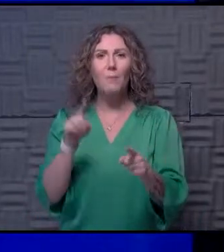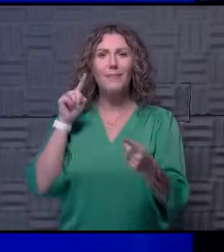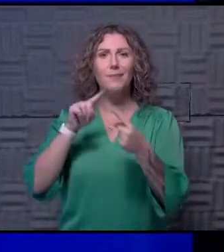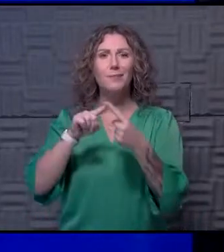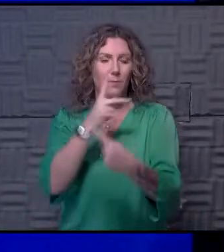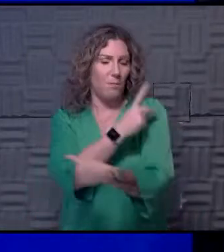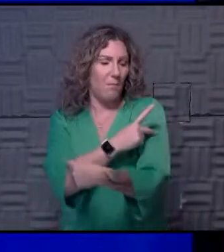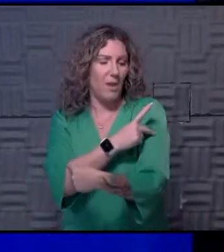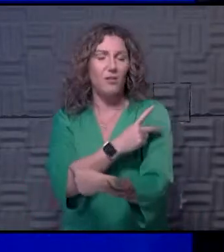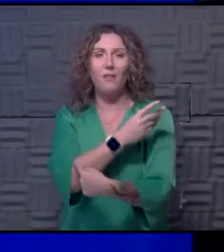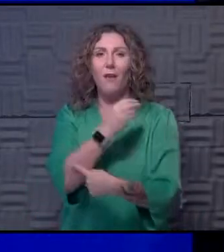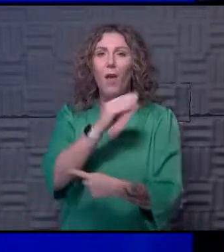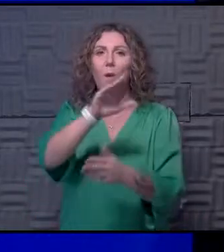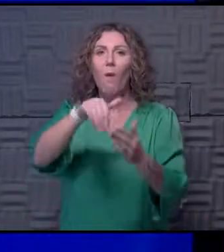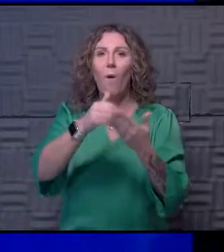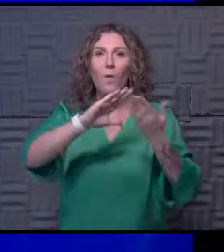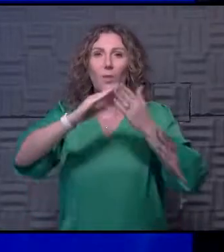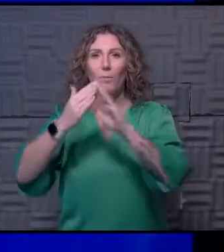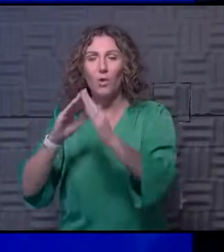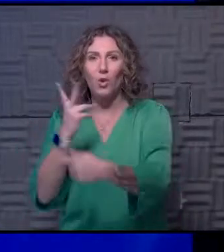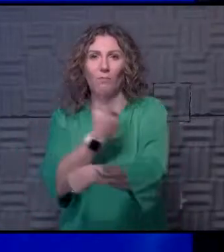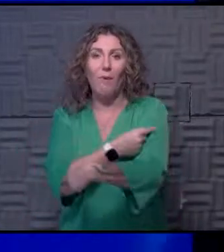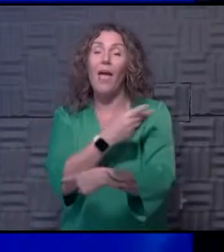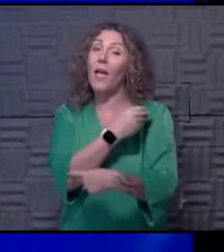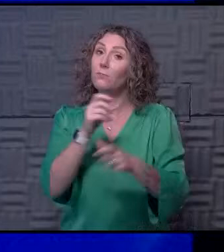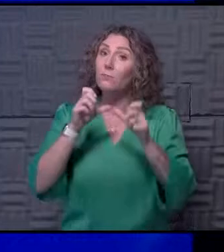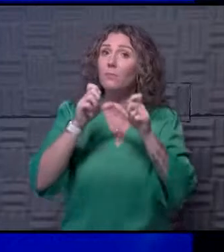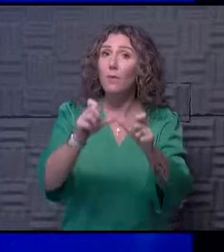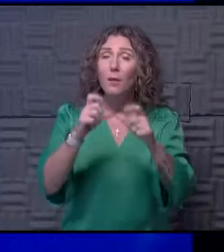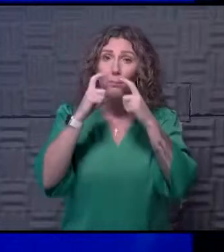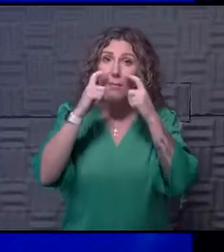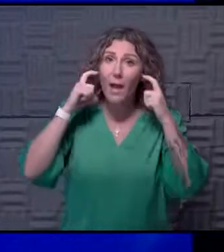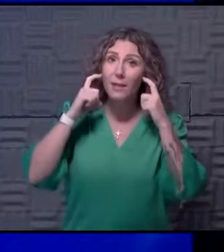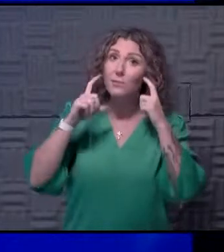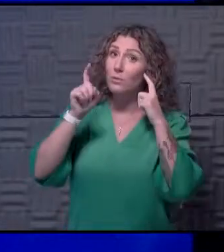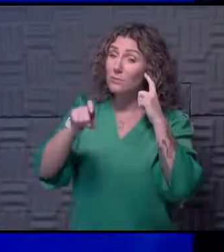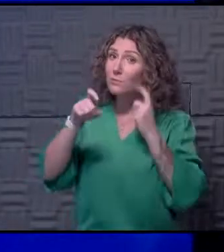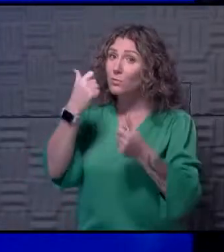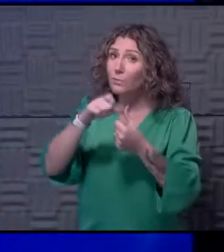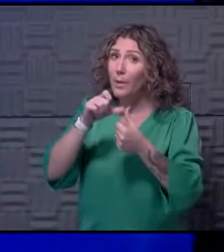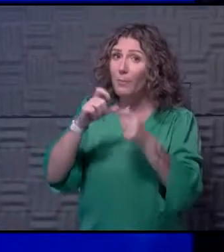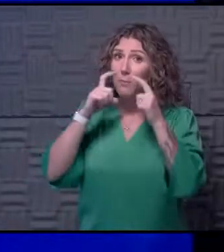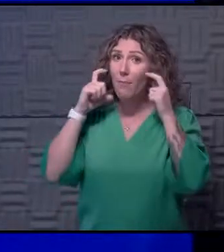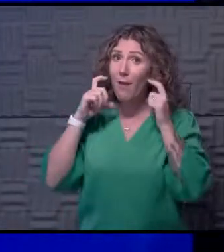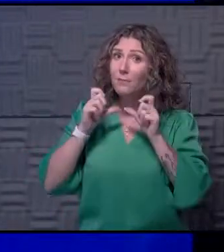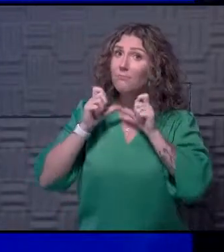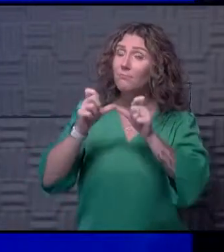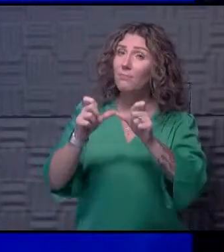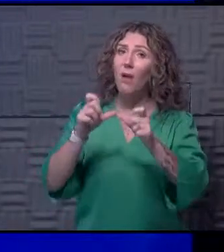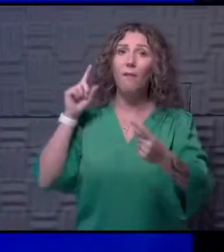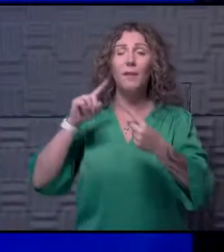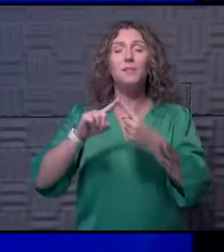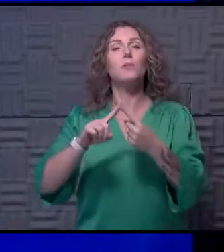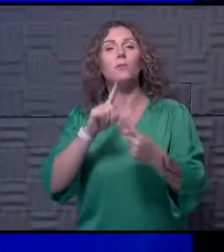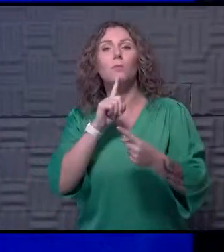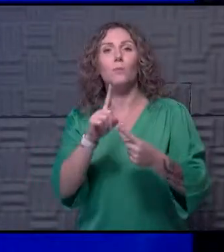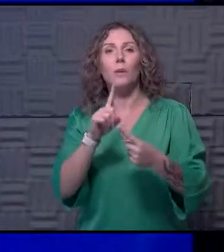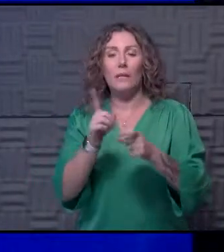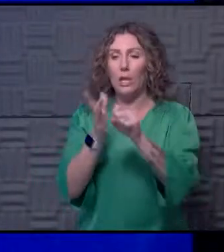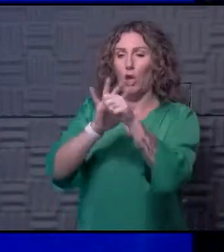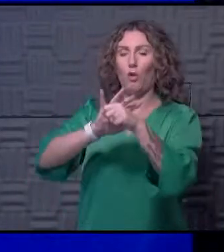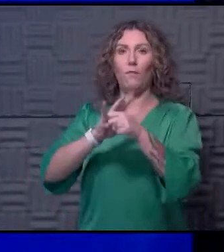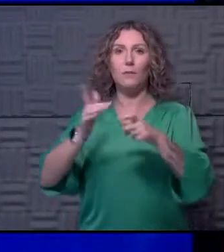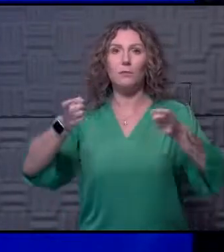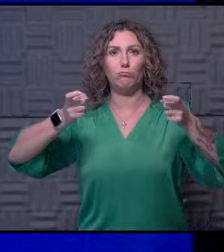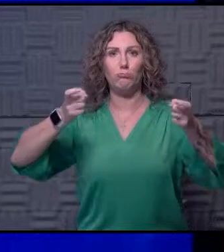and everybody in the community gets vaccinated and keeps wearing masks, remember, you got to keep wearing a mask, until we really get COVID under